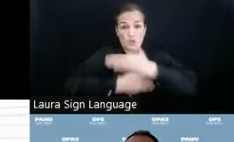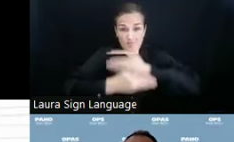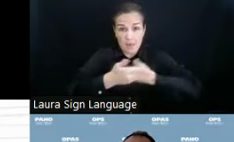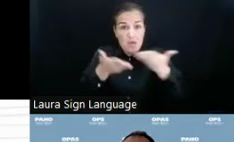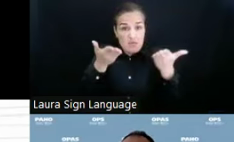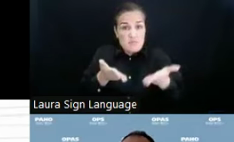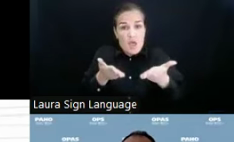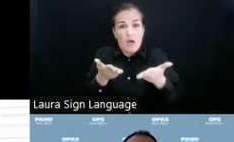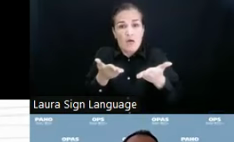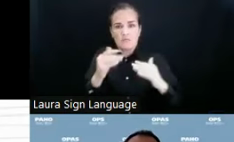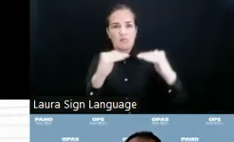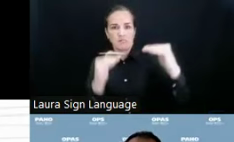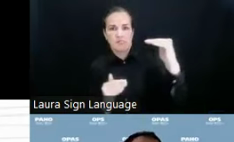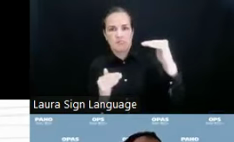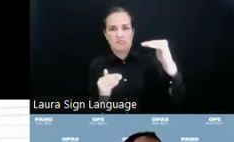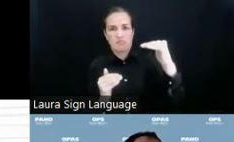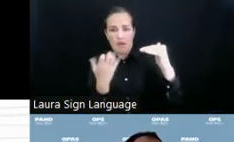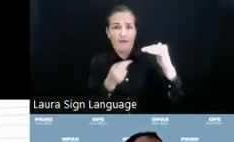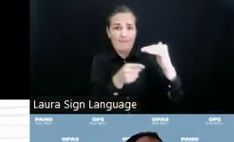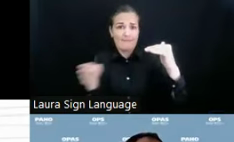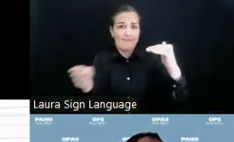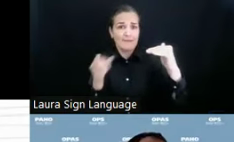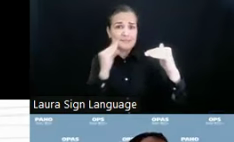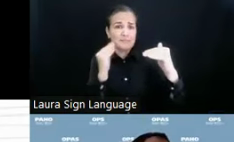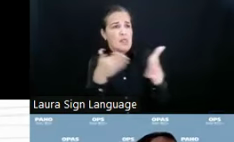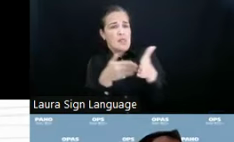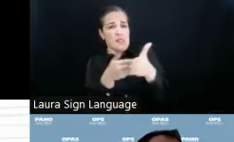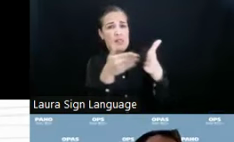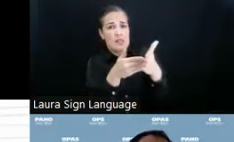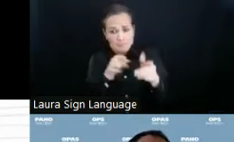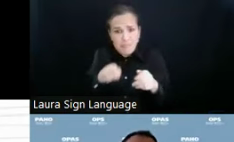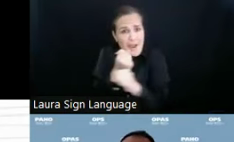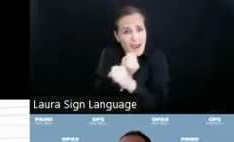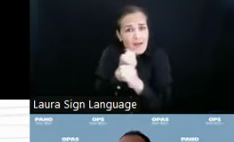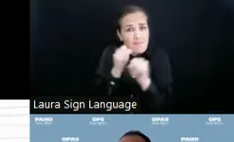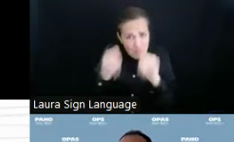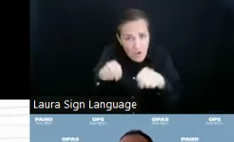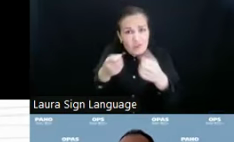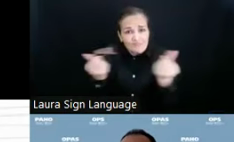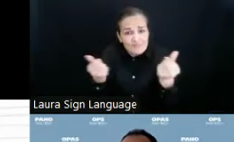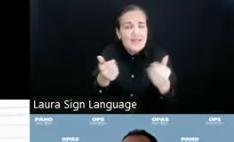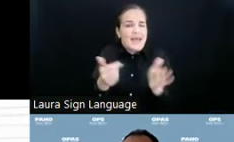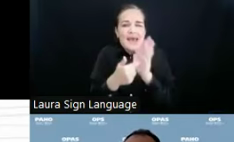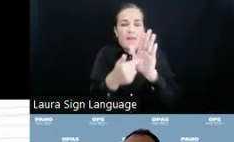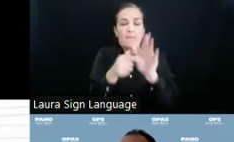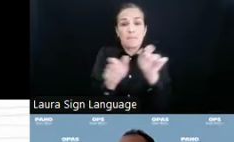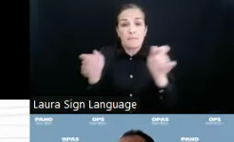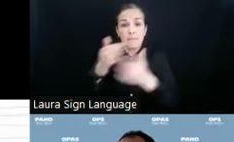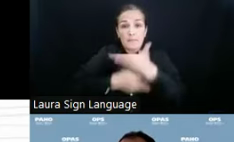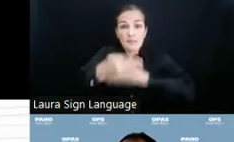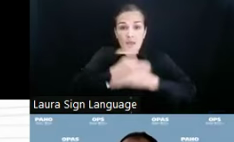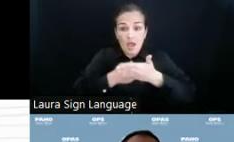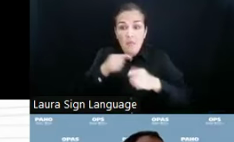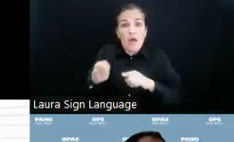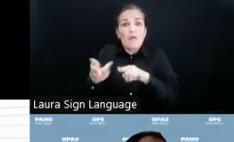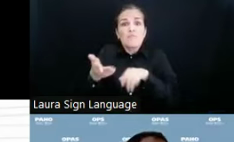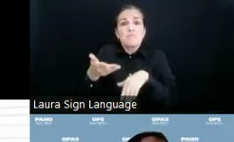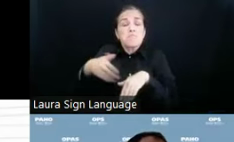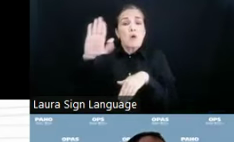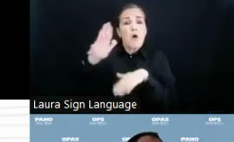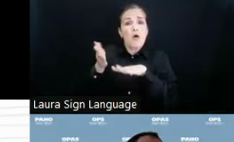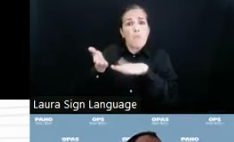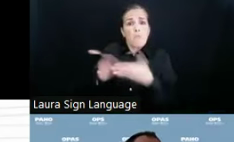numerosas disabilities experience lots of desigualdades que son inequalities today. evitables. These Por ejemplo, inequalities las can personas be con prevented. discapacidad pueden Like, morir for hasta example, 20 they años can